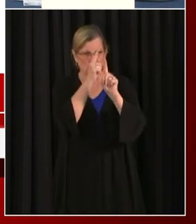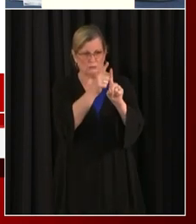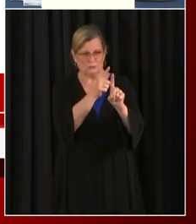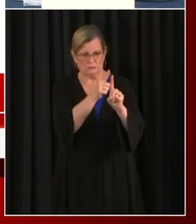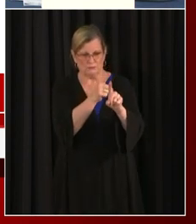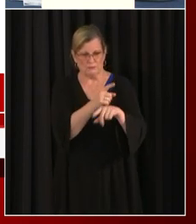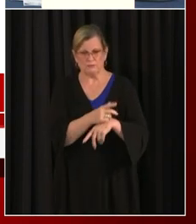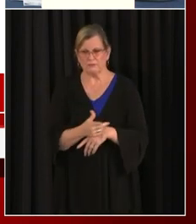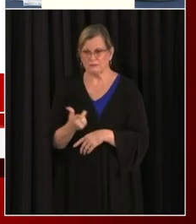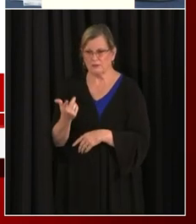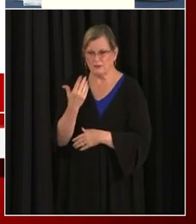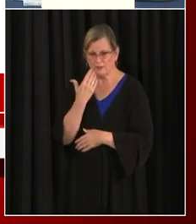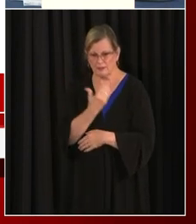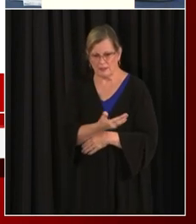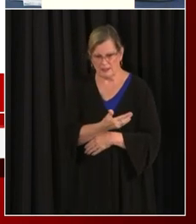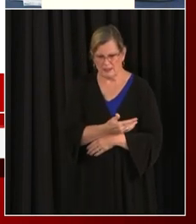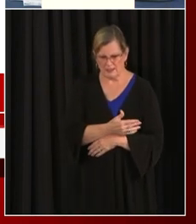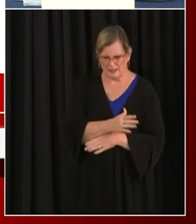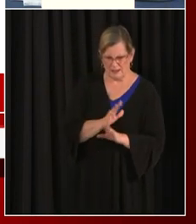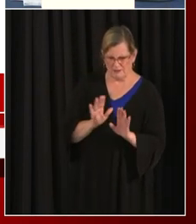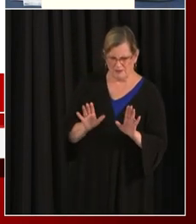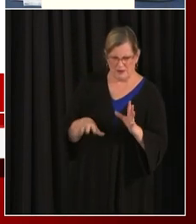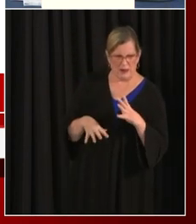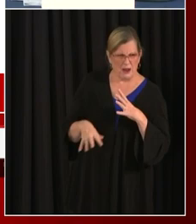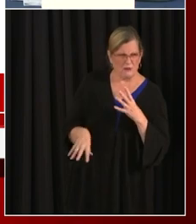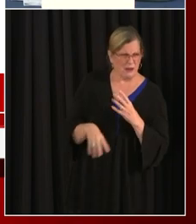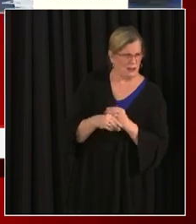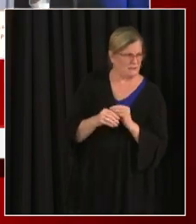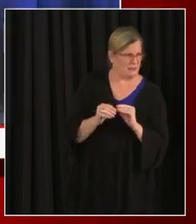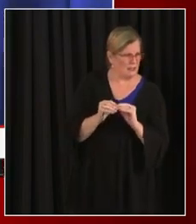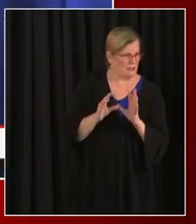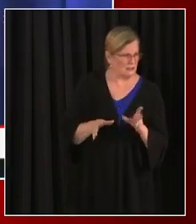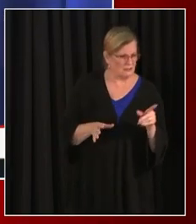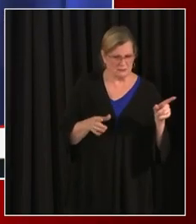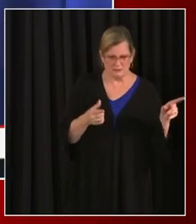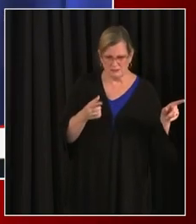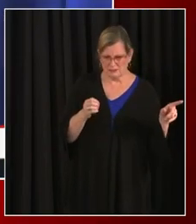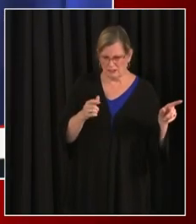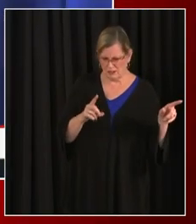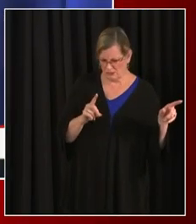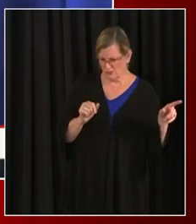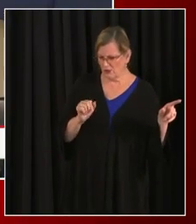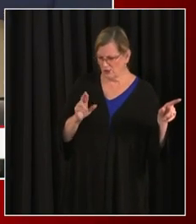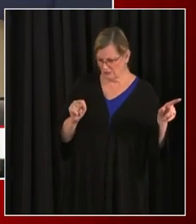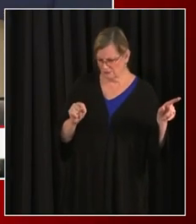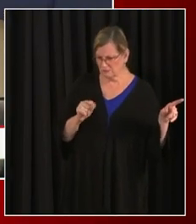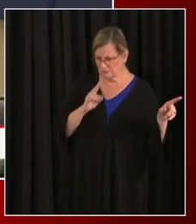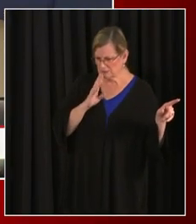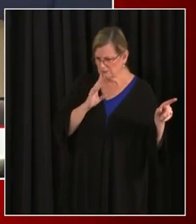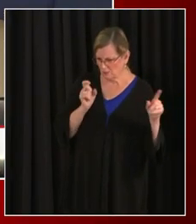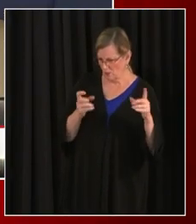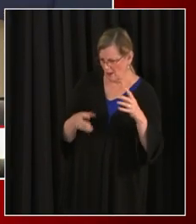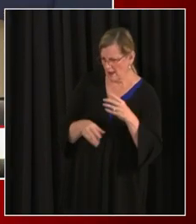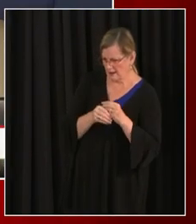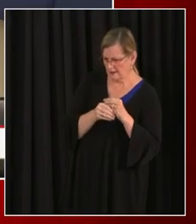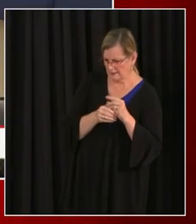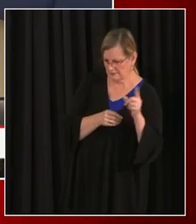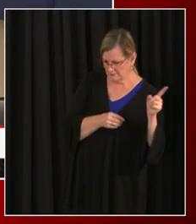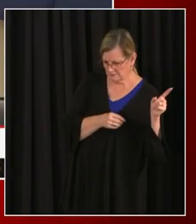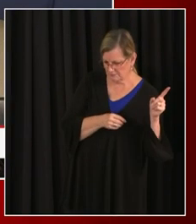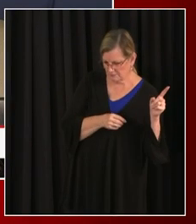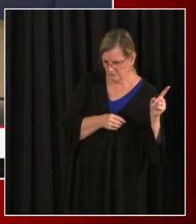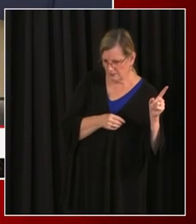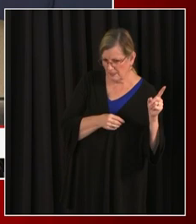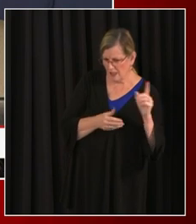you. Just to clarify for a second on that as well, Mark, to your question, the operational and